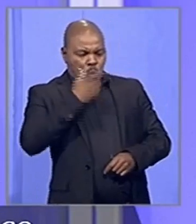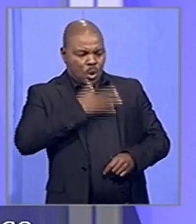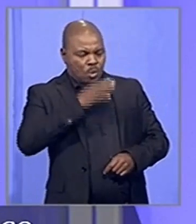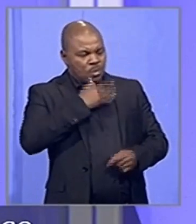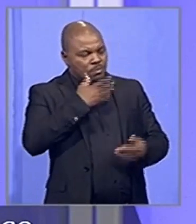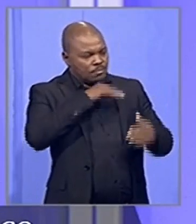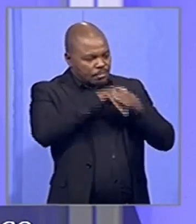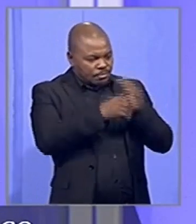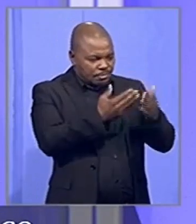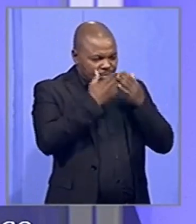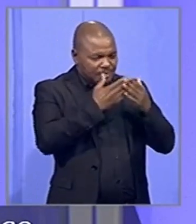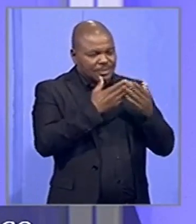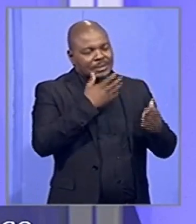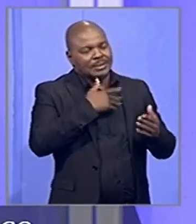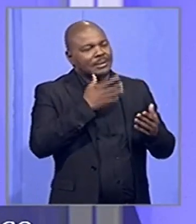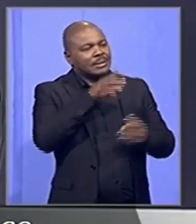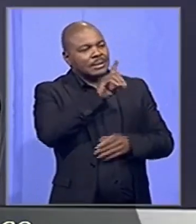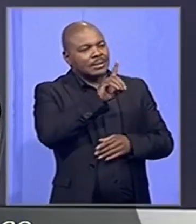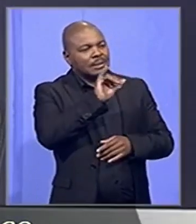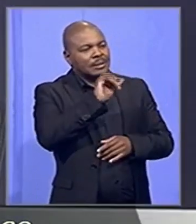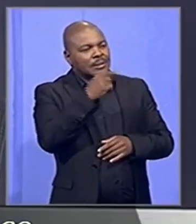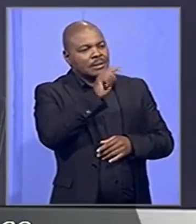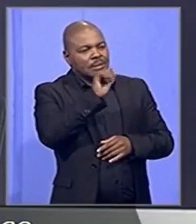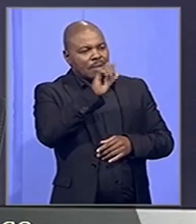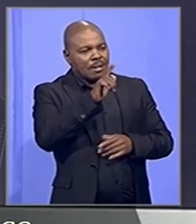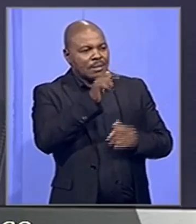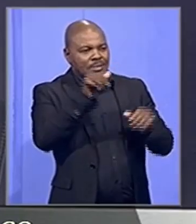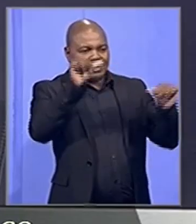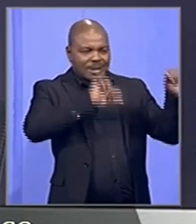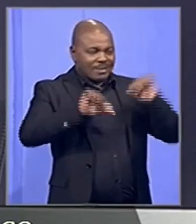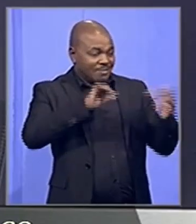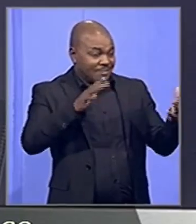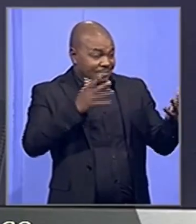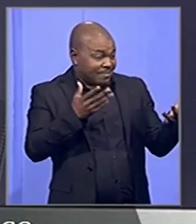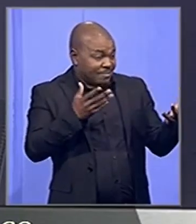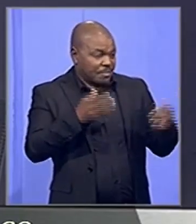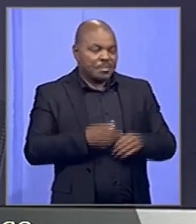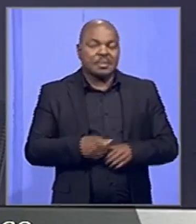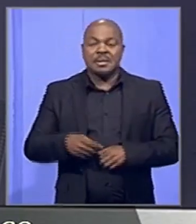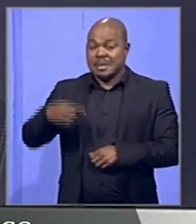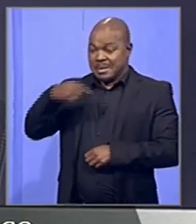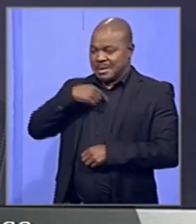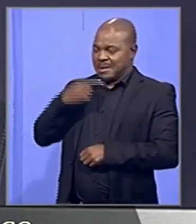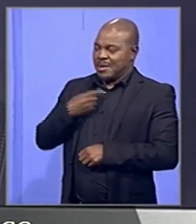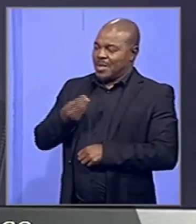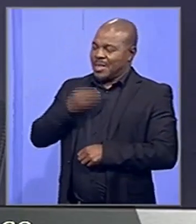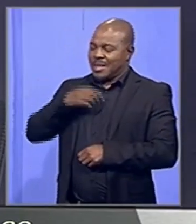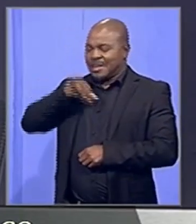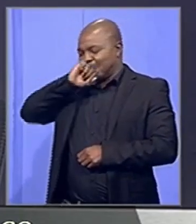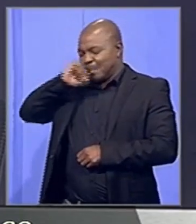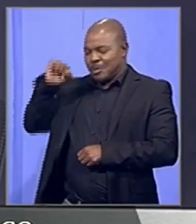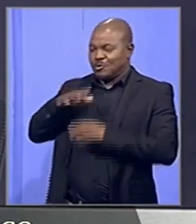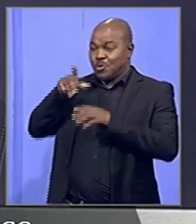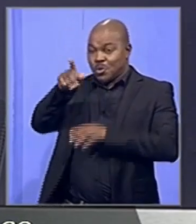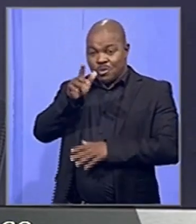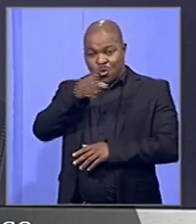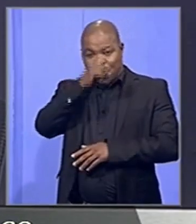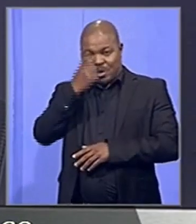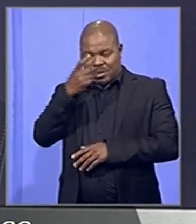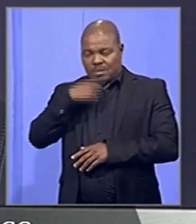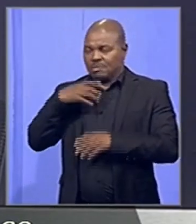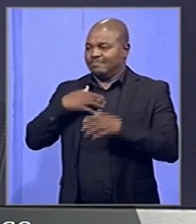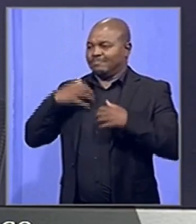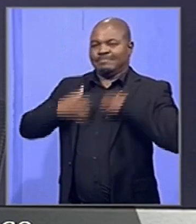dithuto tsa digital science? Nna ke rata batjha haholo and then I get very excited